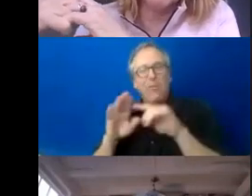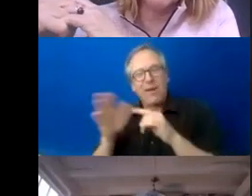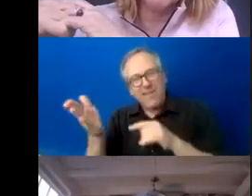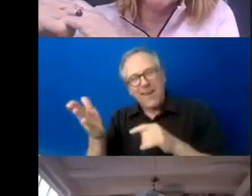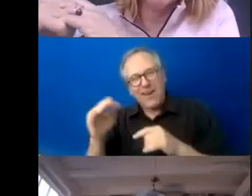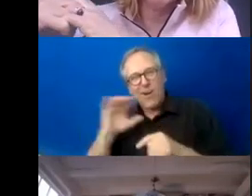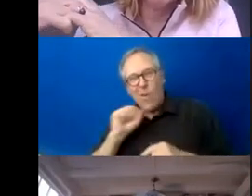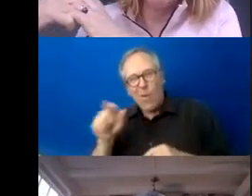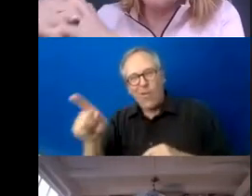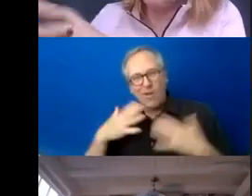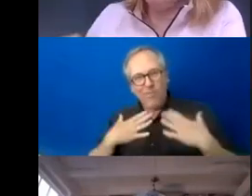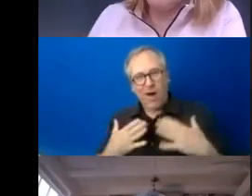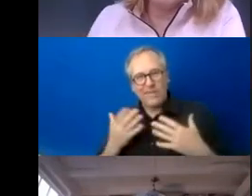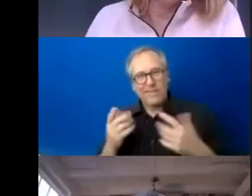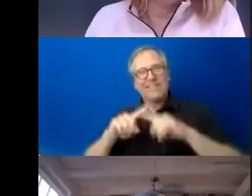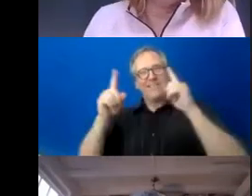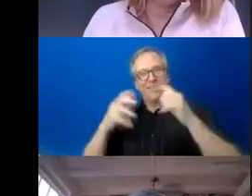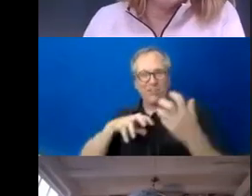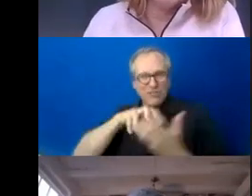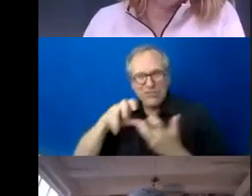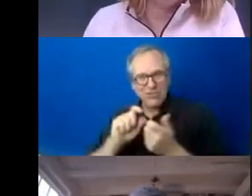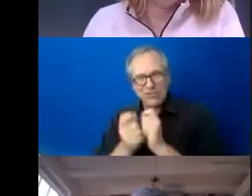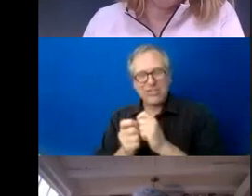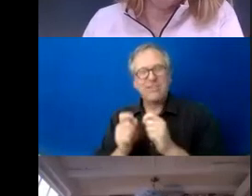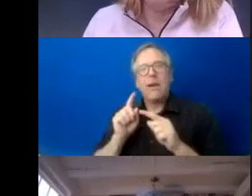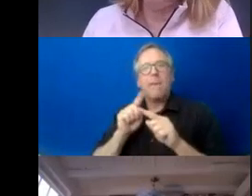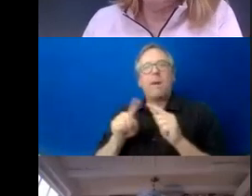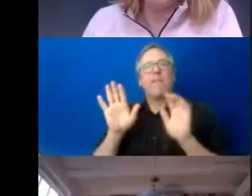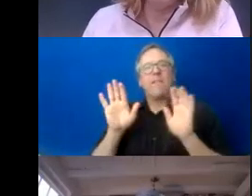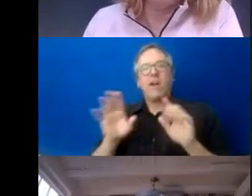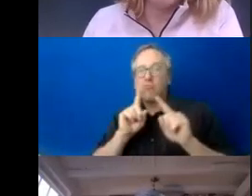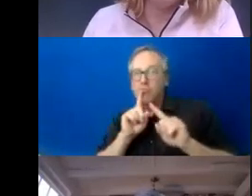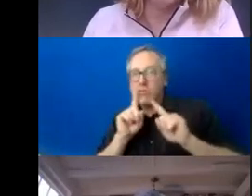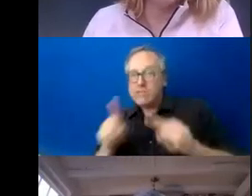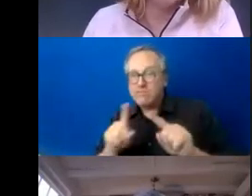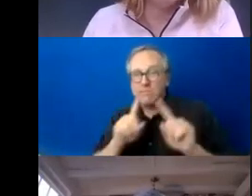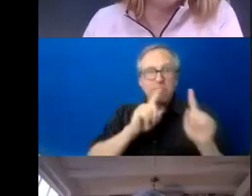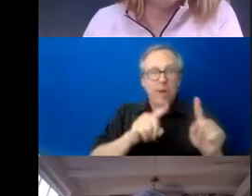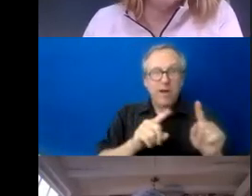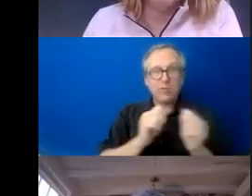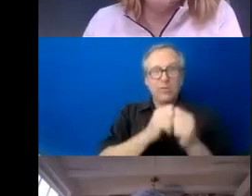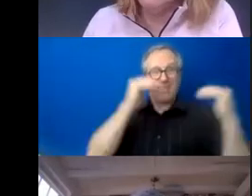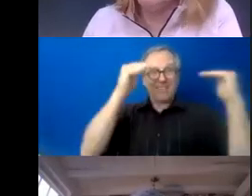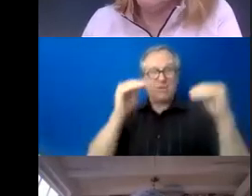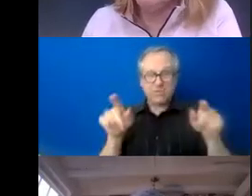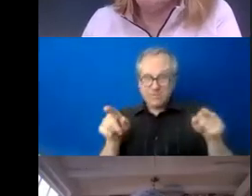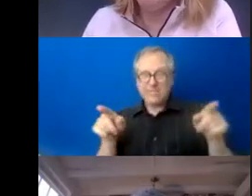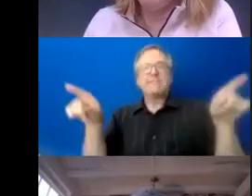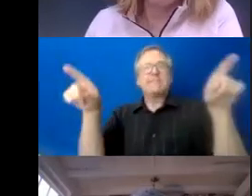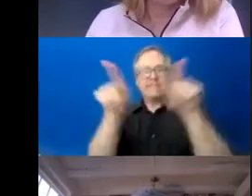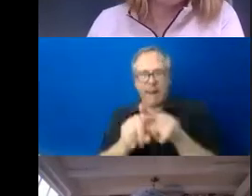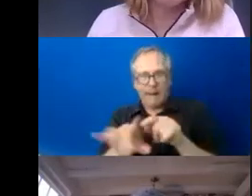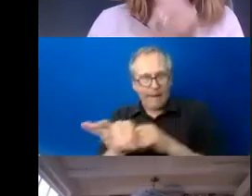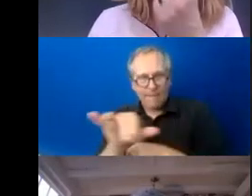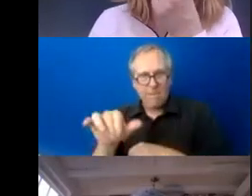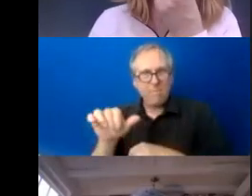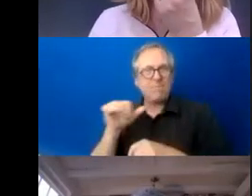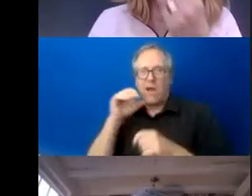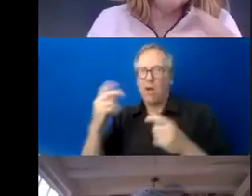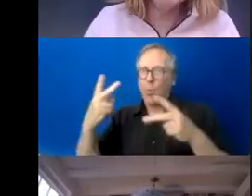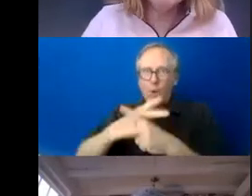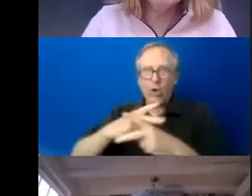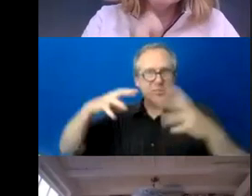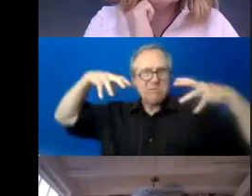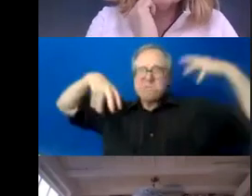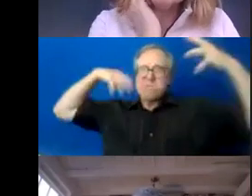their bodies are changing. Their Yeah. vaccine reaction was the same. Yeah, I don't know which if is Becca wants to unmute. Yeah, go ahead. I mean,